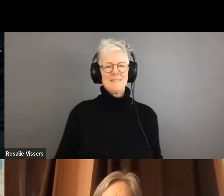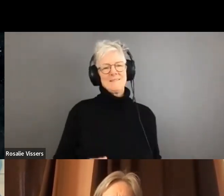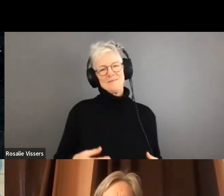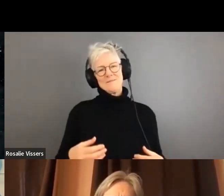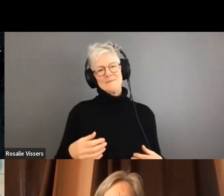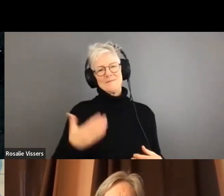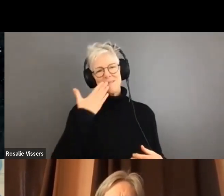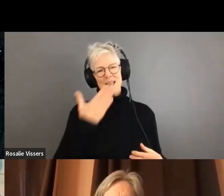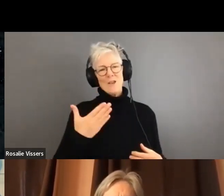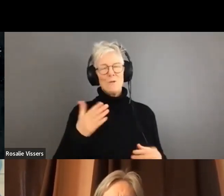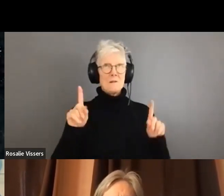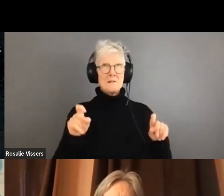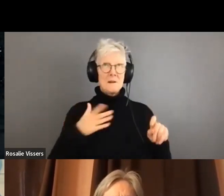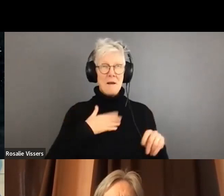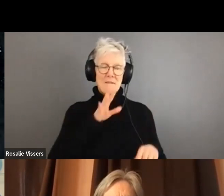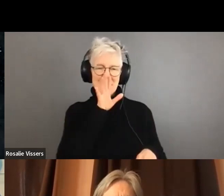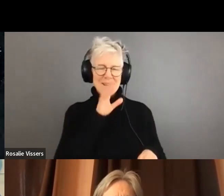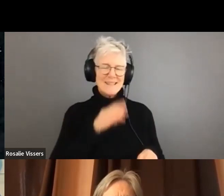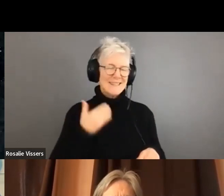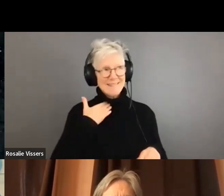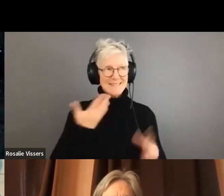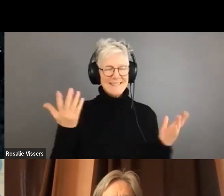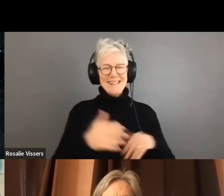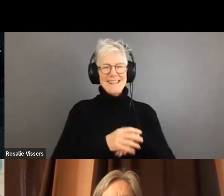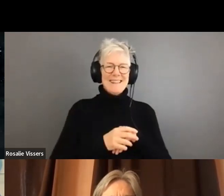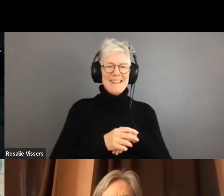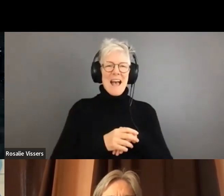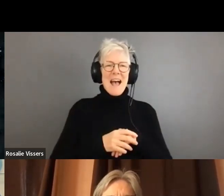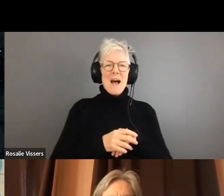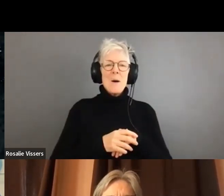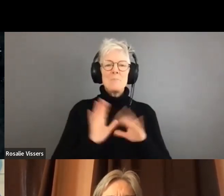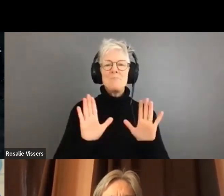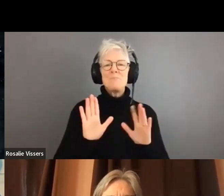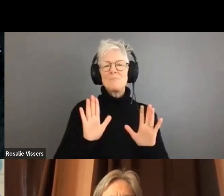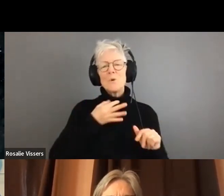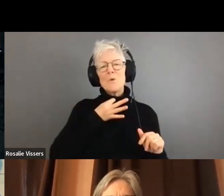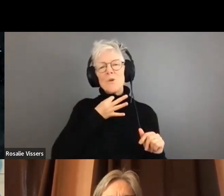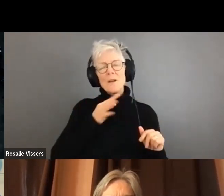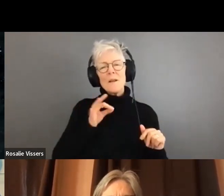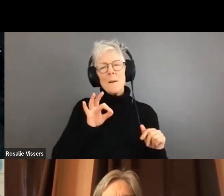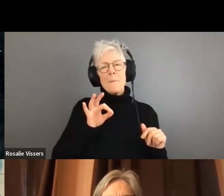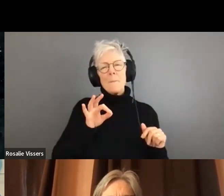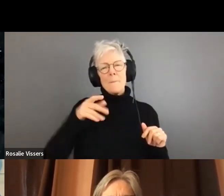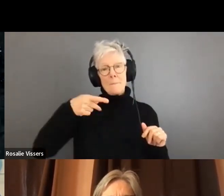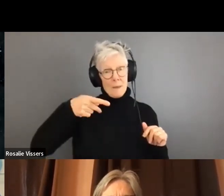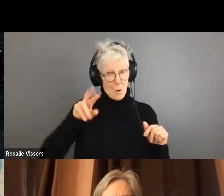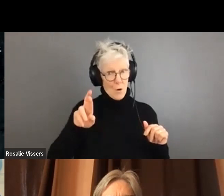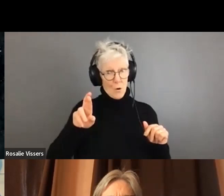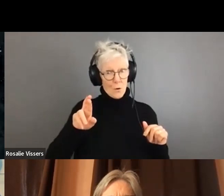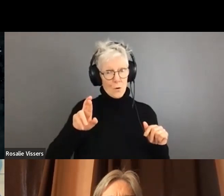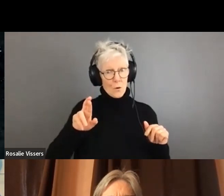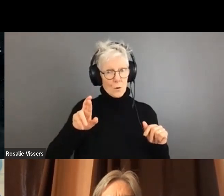me testing my voice out. I just wondered what different types of PR efforts